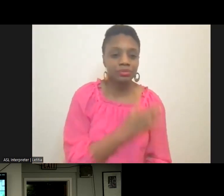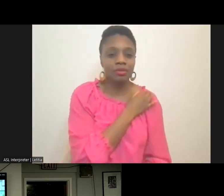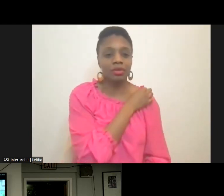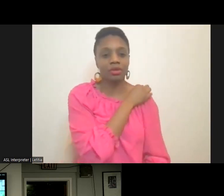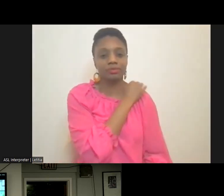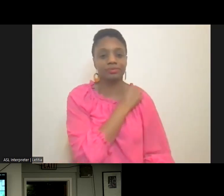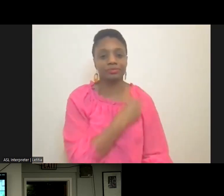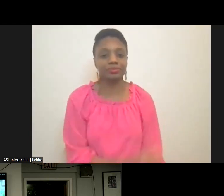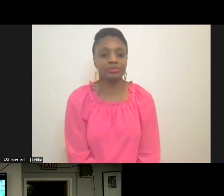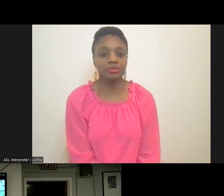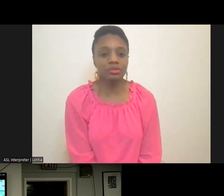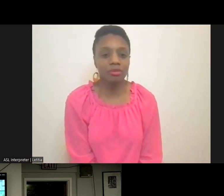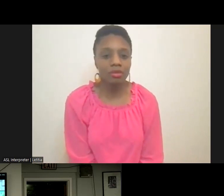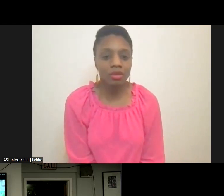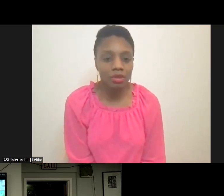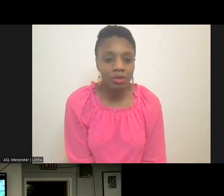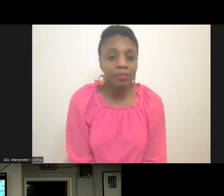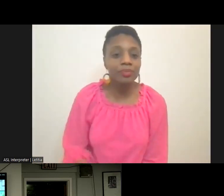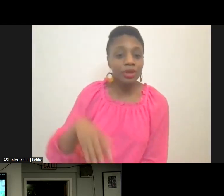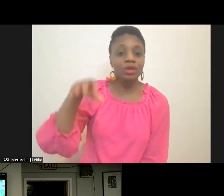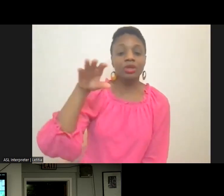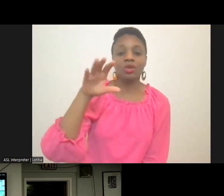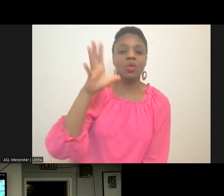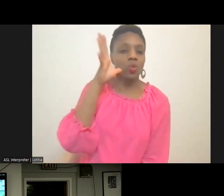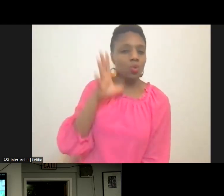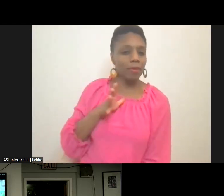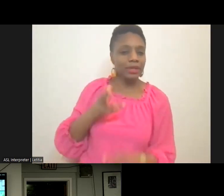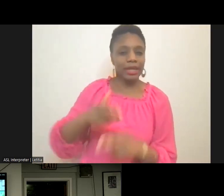Thanks, Maria Belen. This is Sophia. I think,